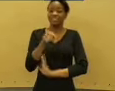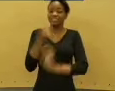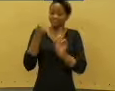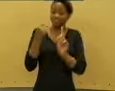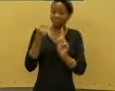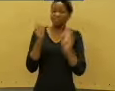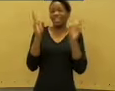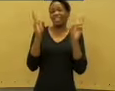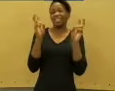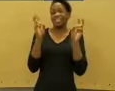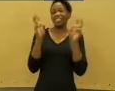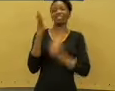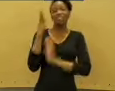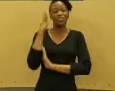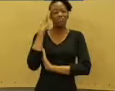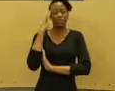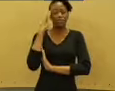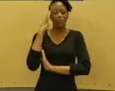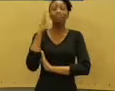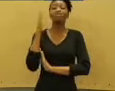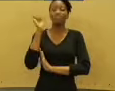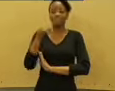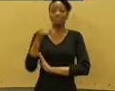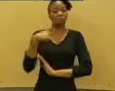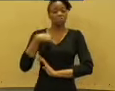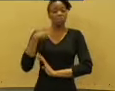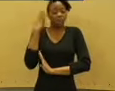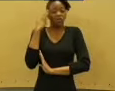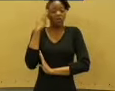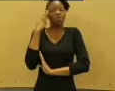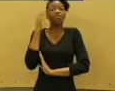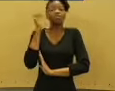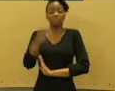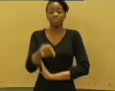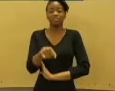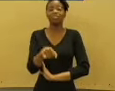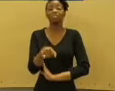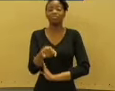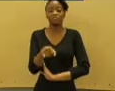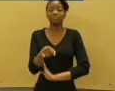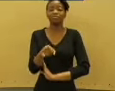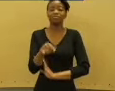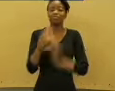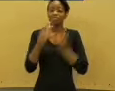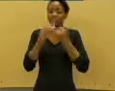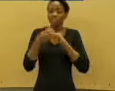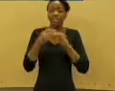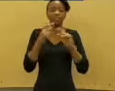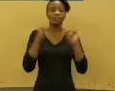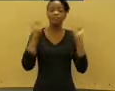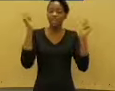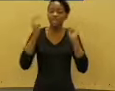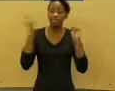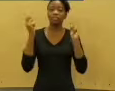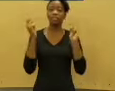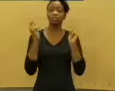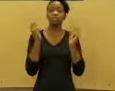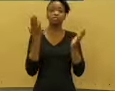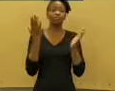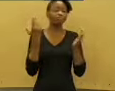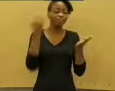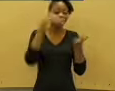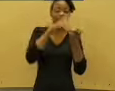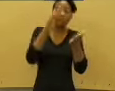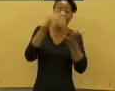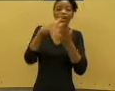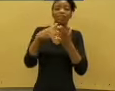within university spaces, trying to go to a specific event and speak about your issues, and people will shut you down and be